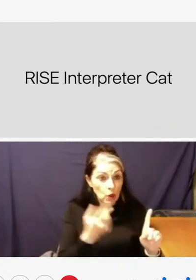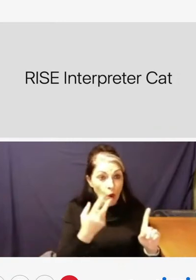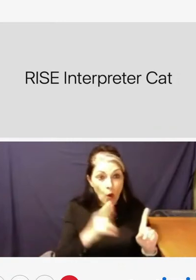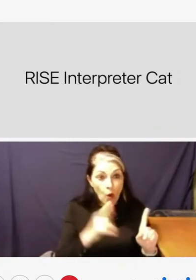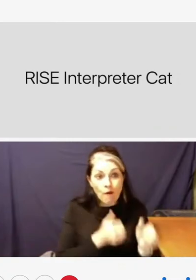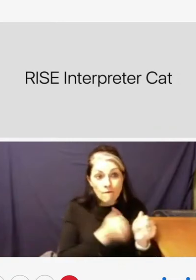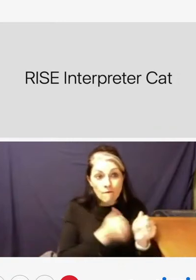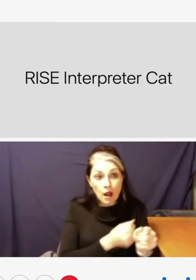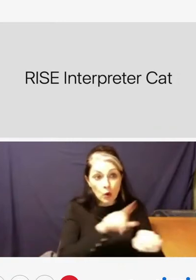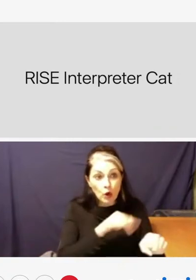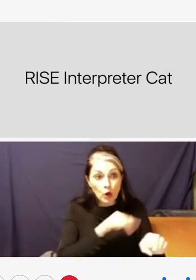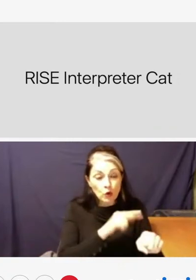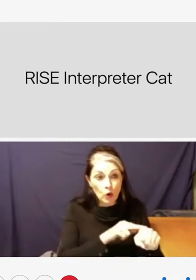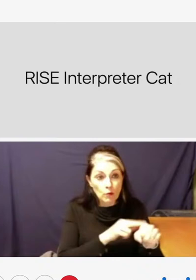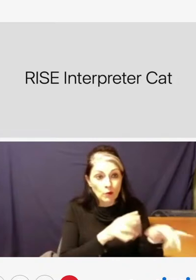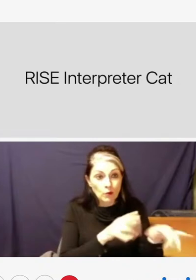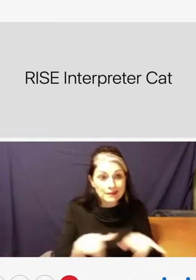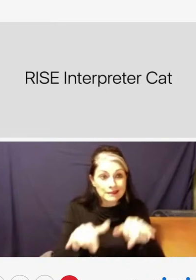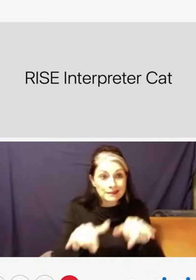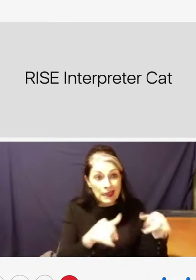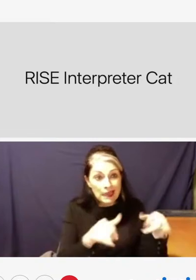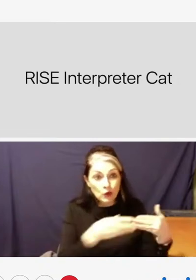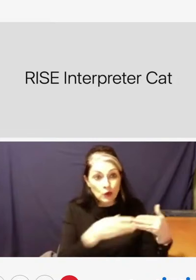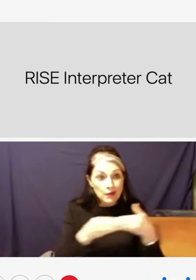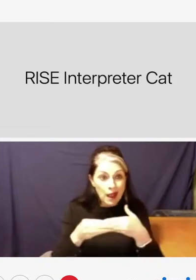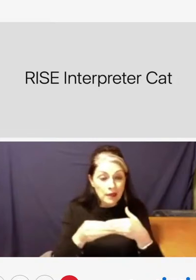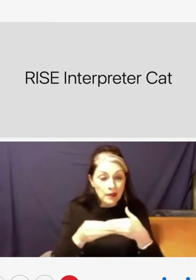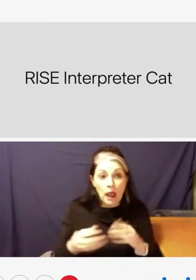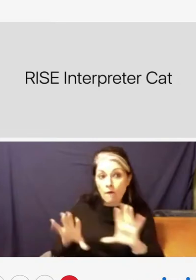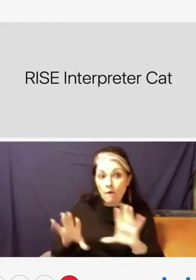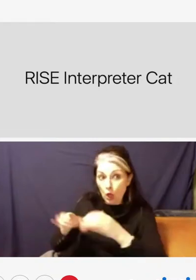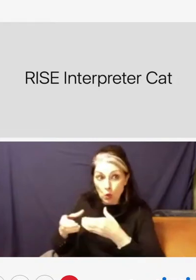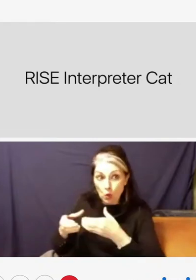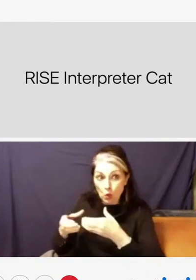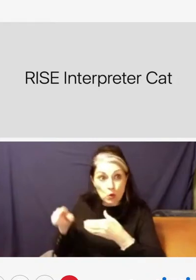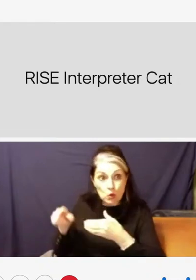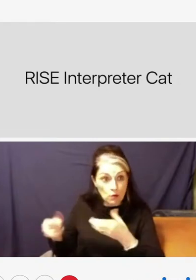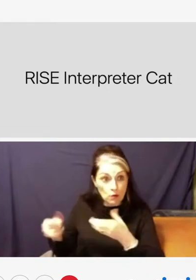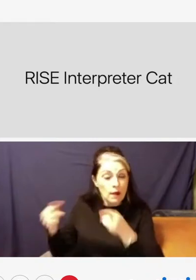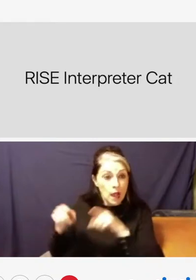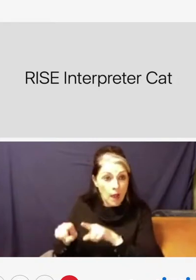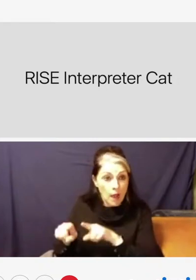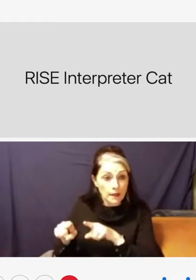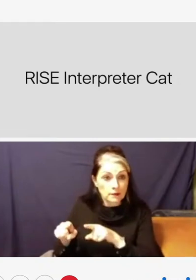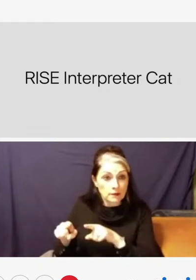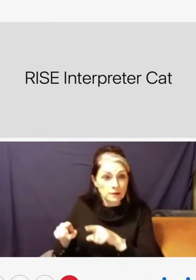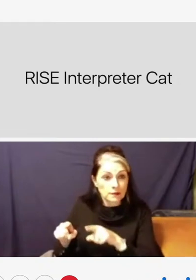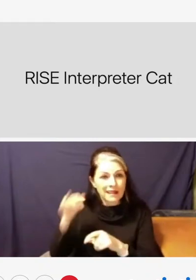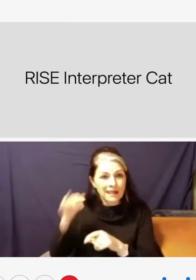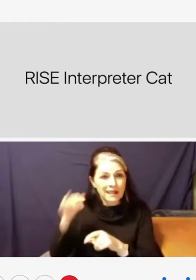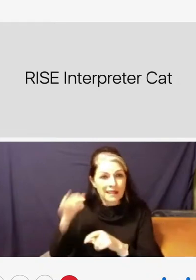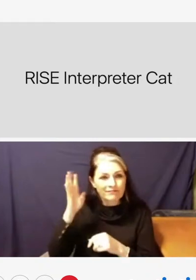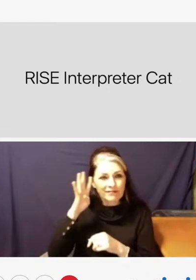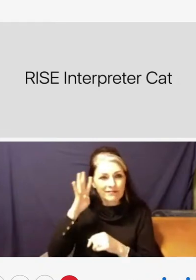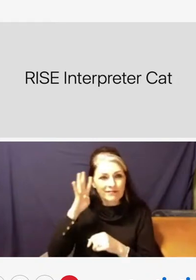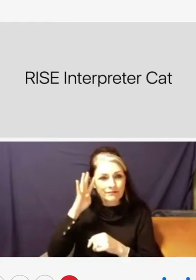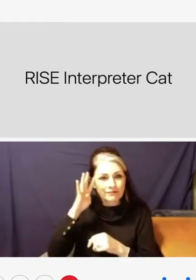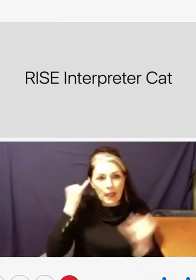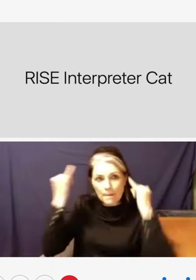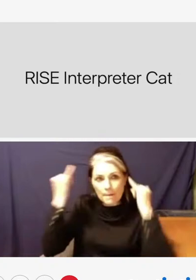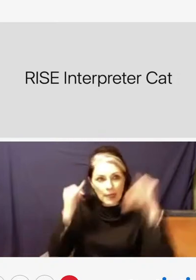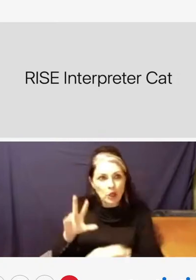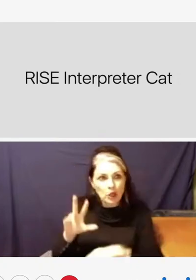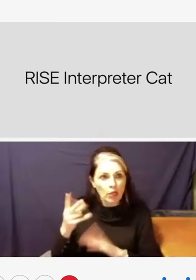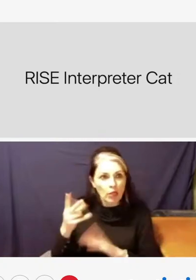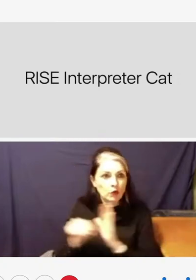quarantine guidelines for the group what happens is and imagine a Class A third grade class of 30 students so if we have